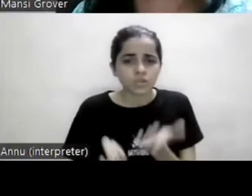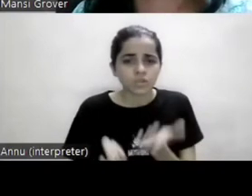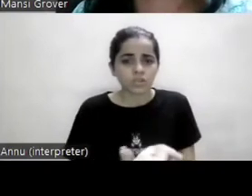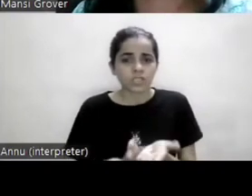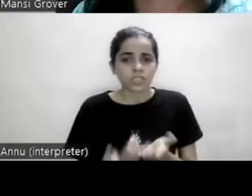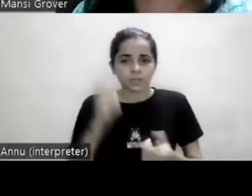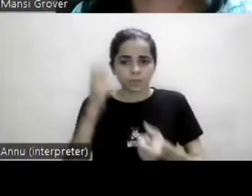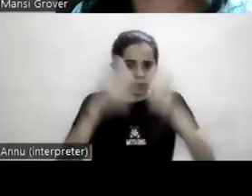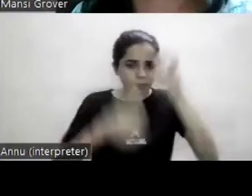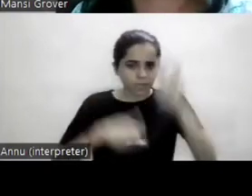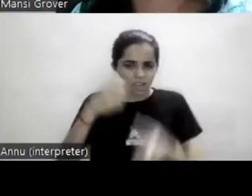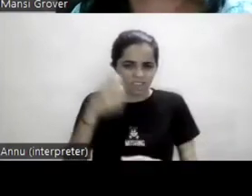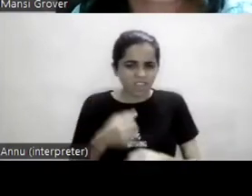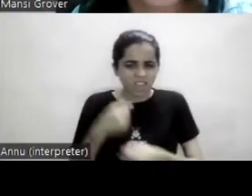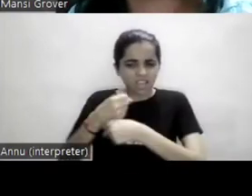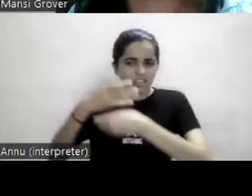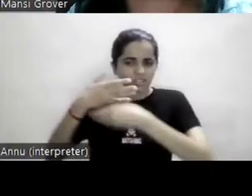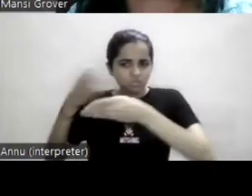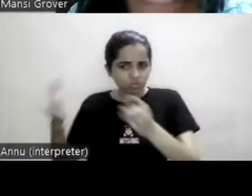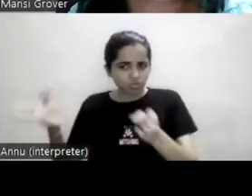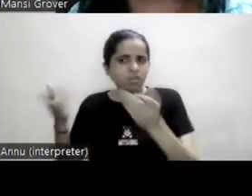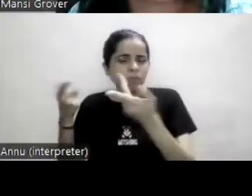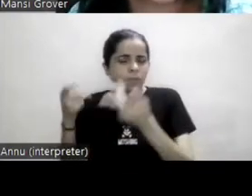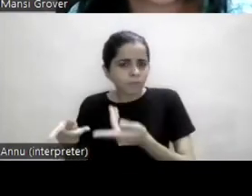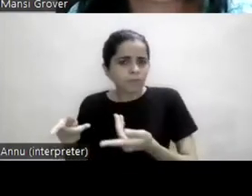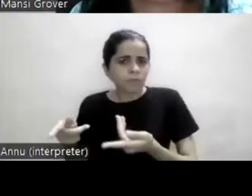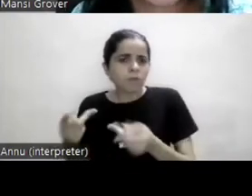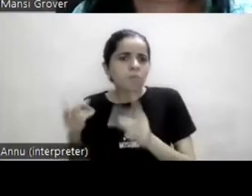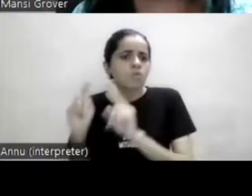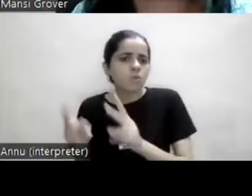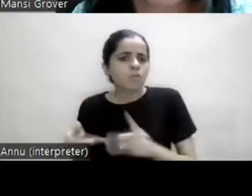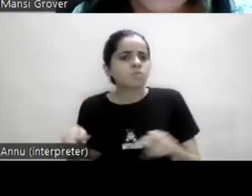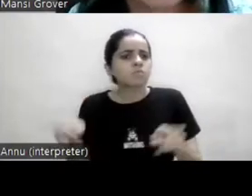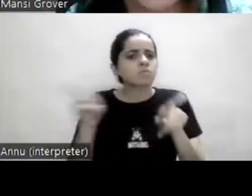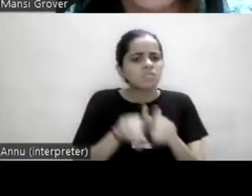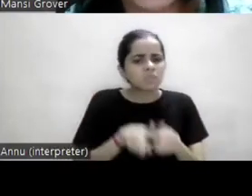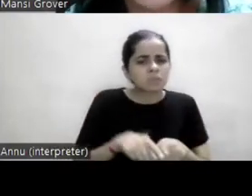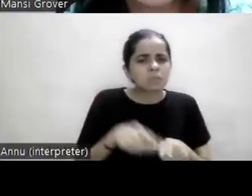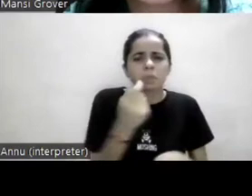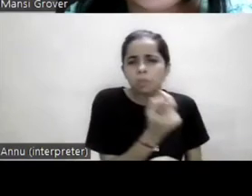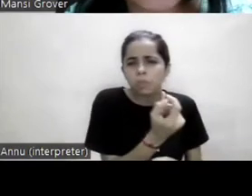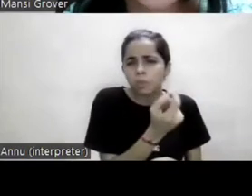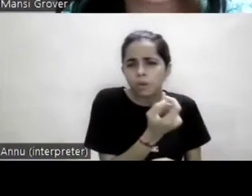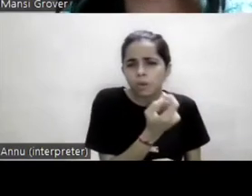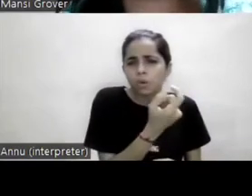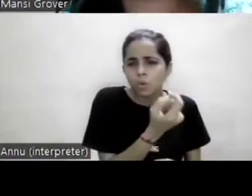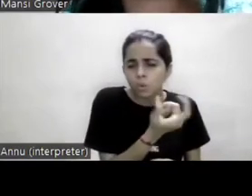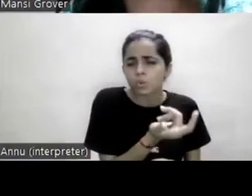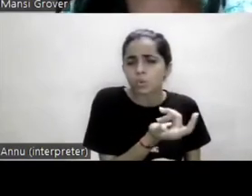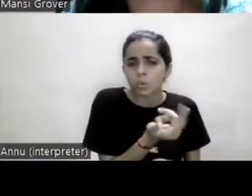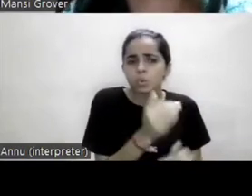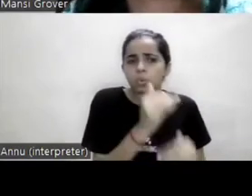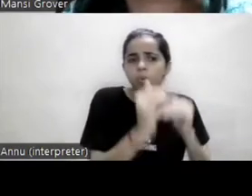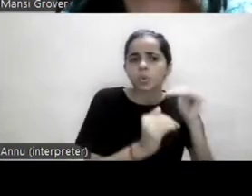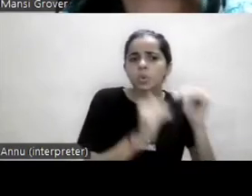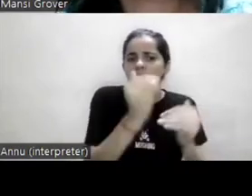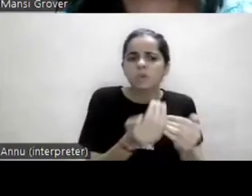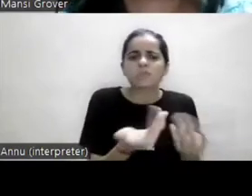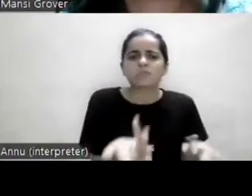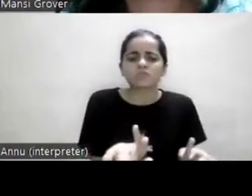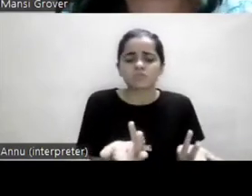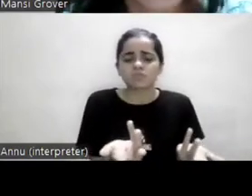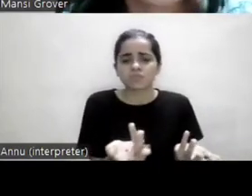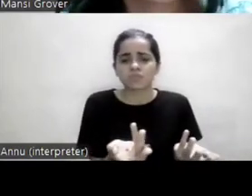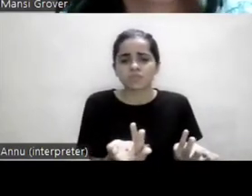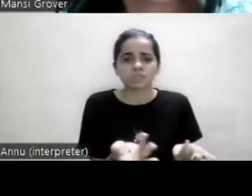confronted with an idea of what normal human activity or behavior might be, stubbornly refuses to be reduced